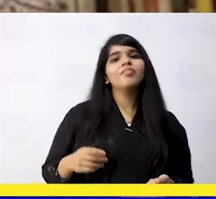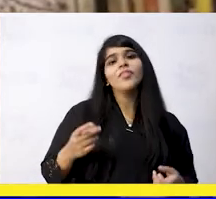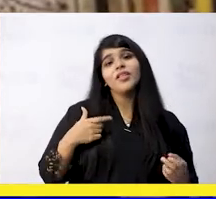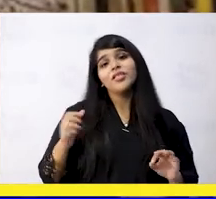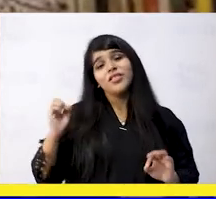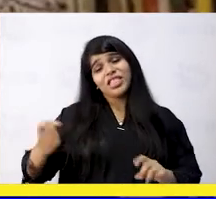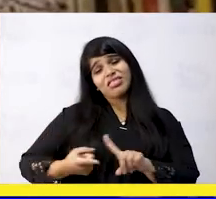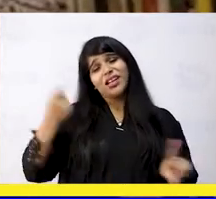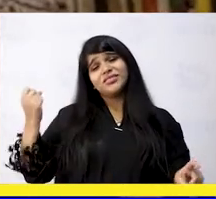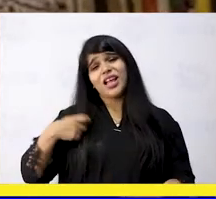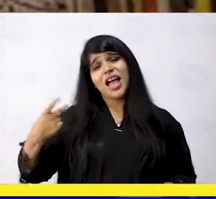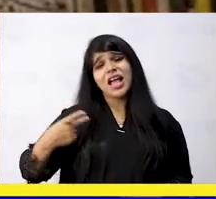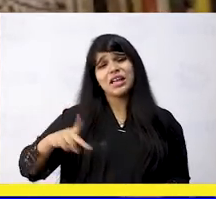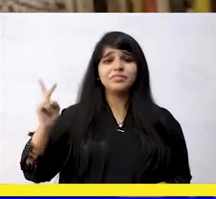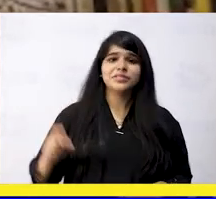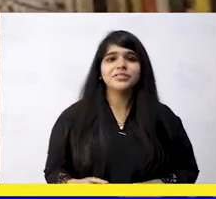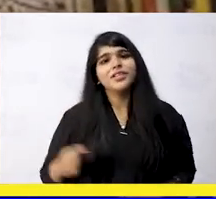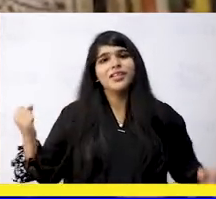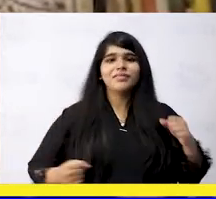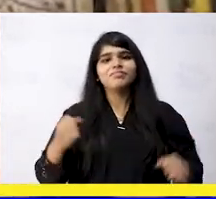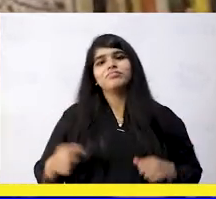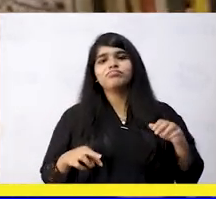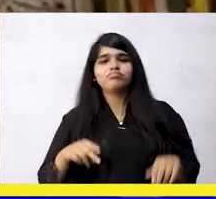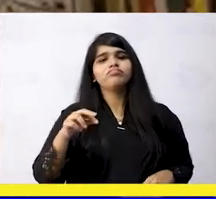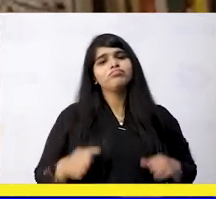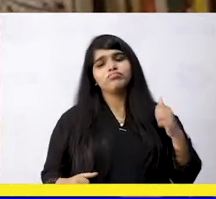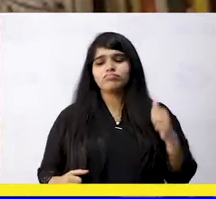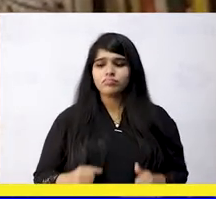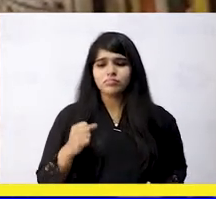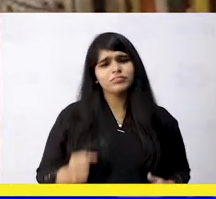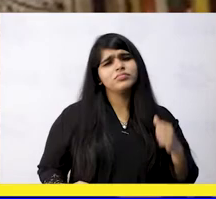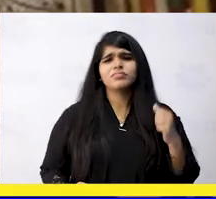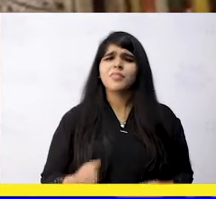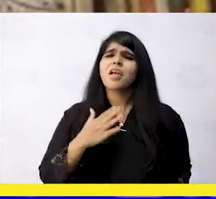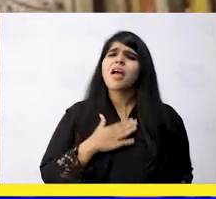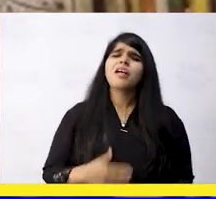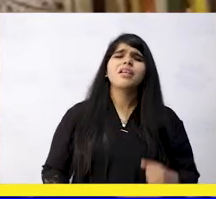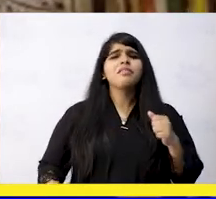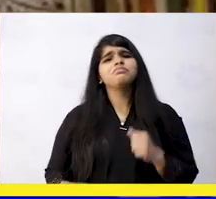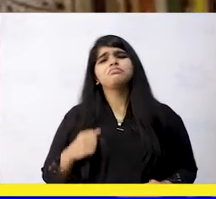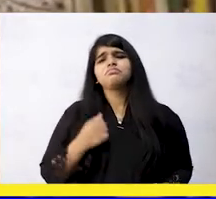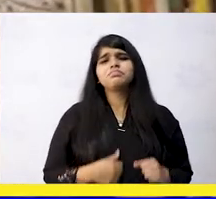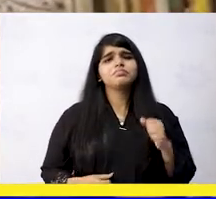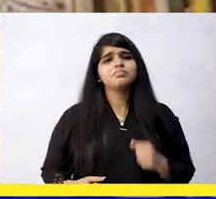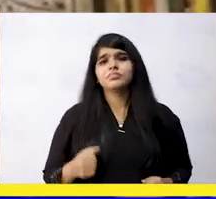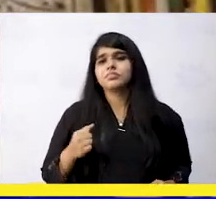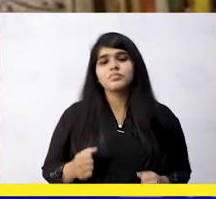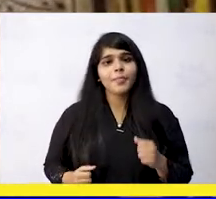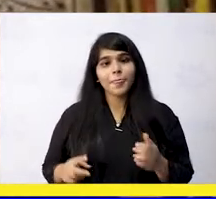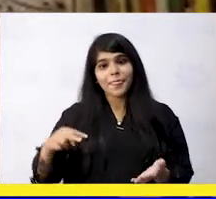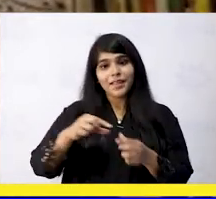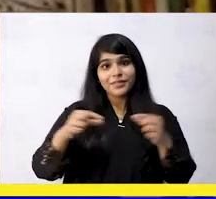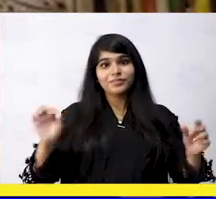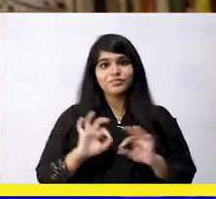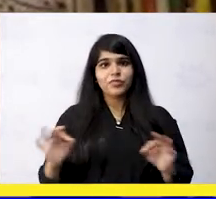anyway. I'm so super fast." And he started walking in a relaxed way